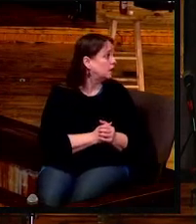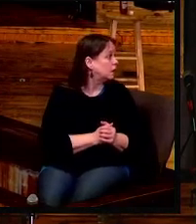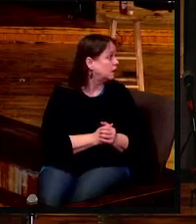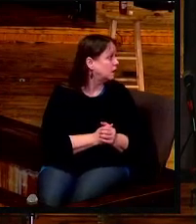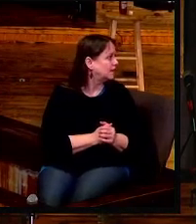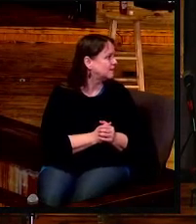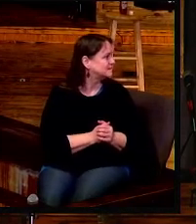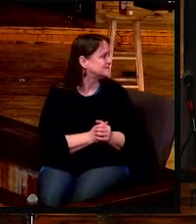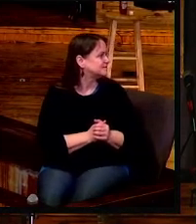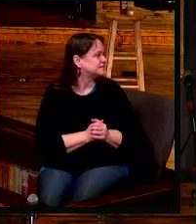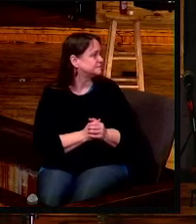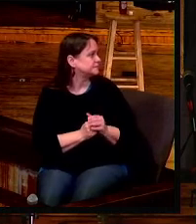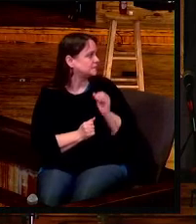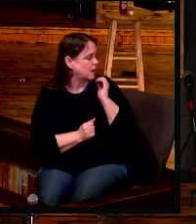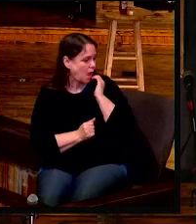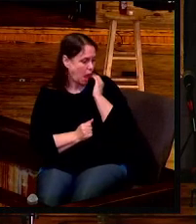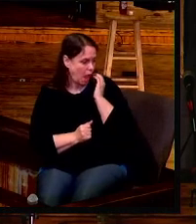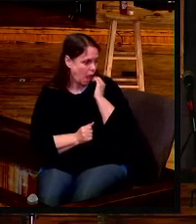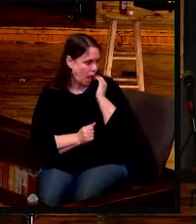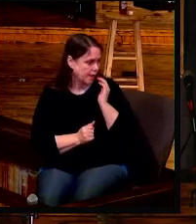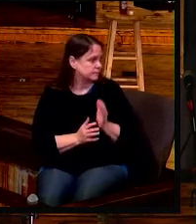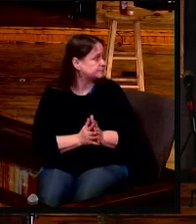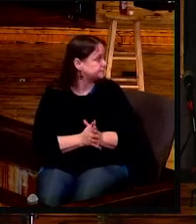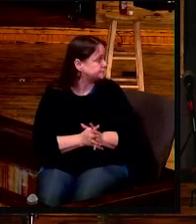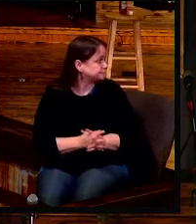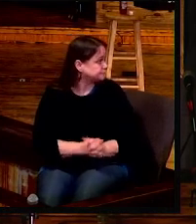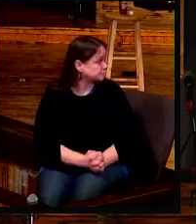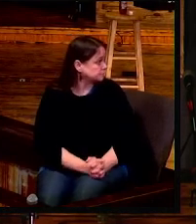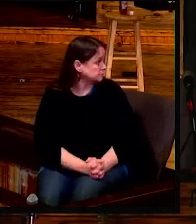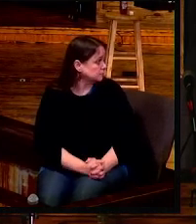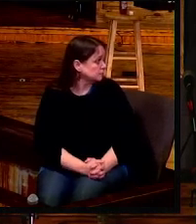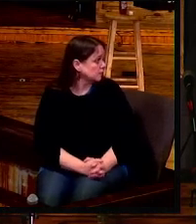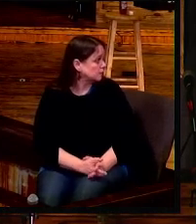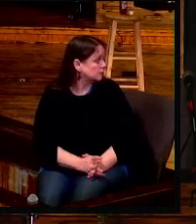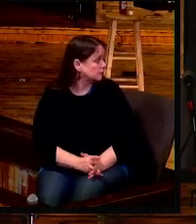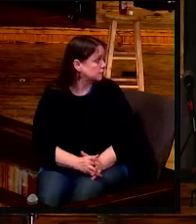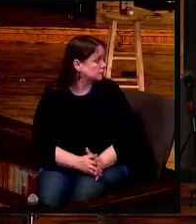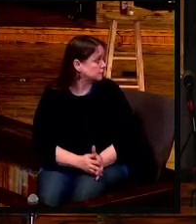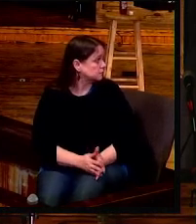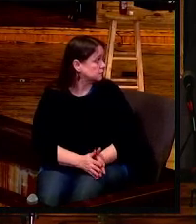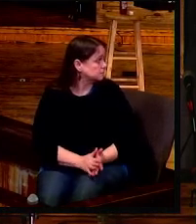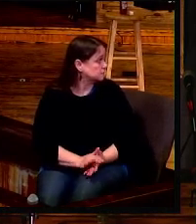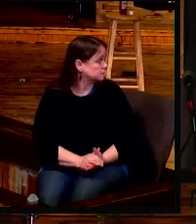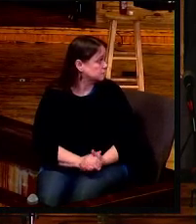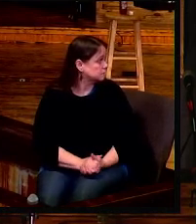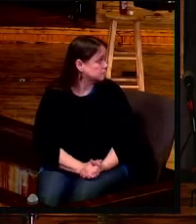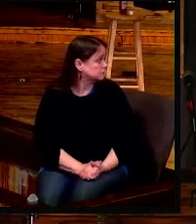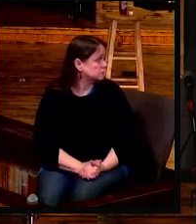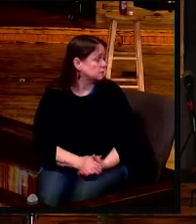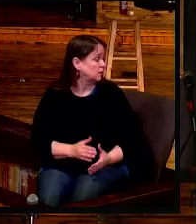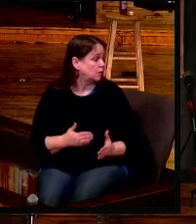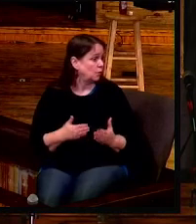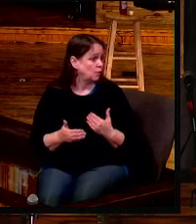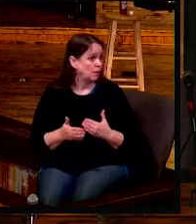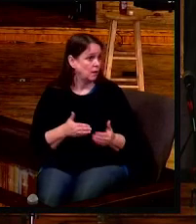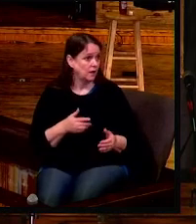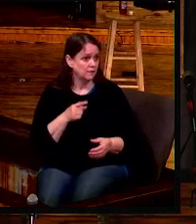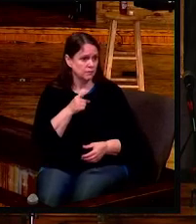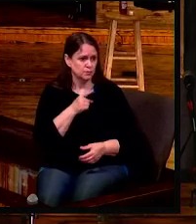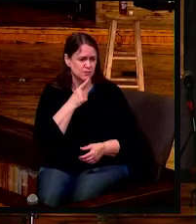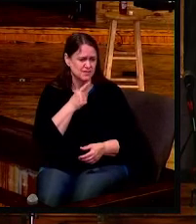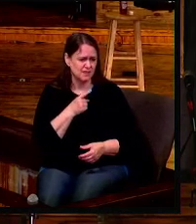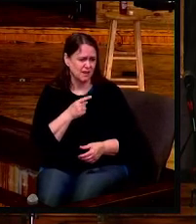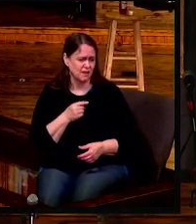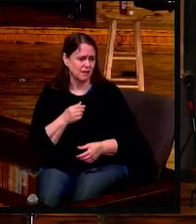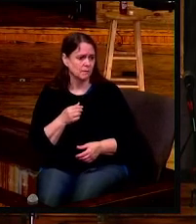rude, your perception of me would be that I was unfriendly and rude. No matter what I say to you at that